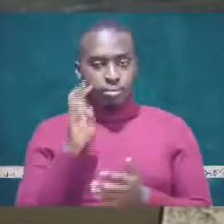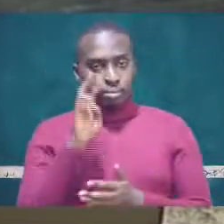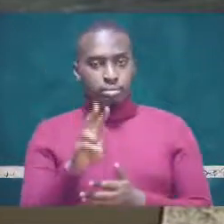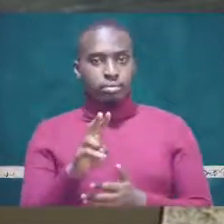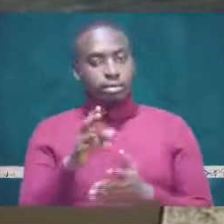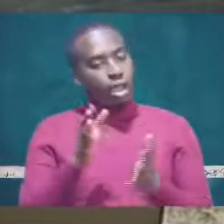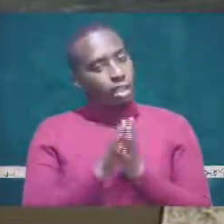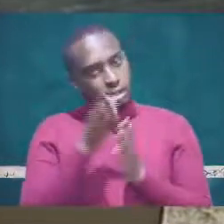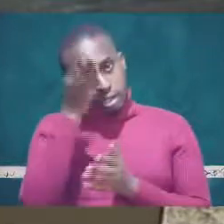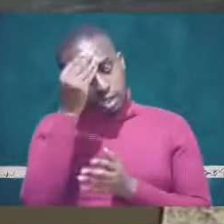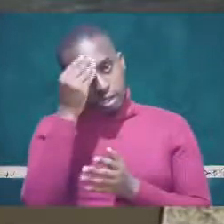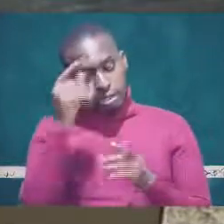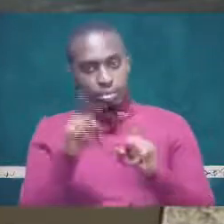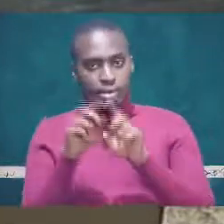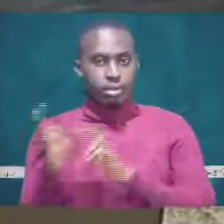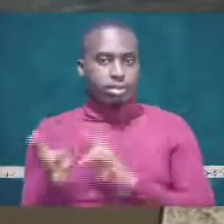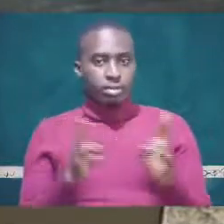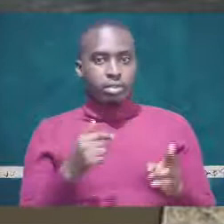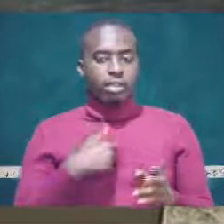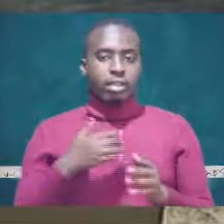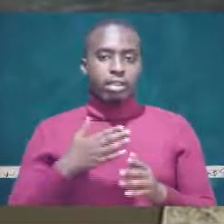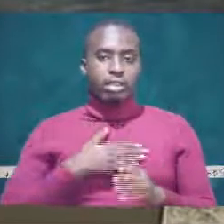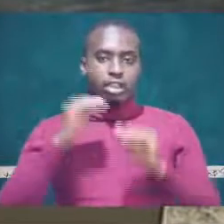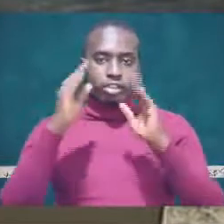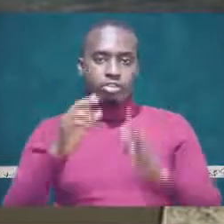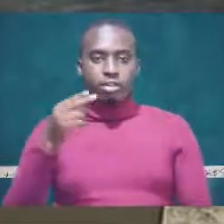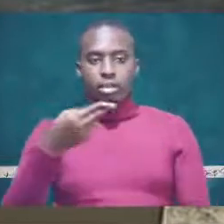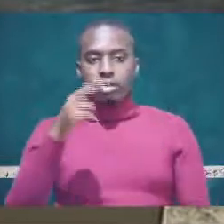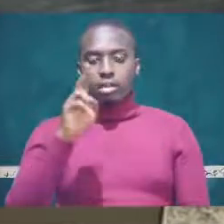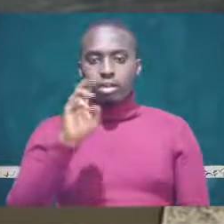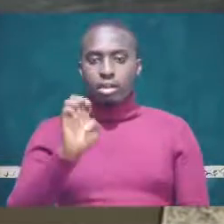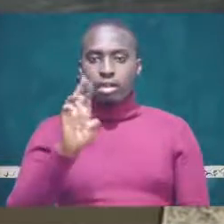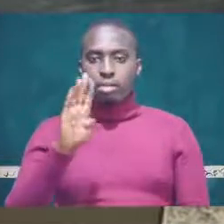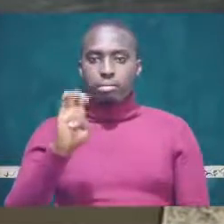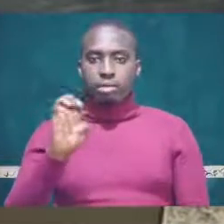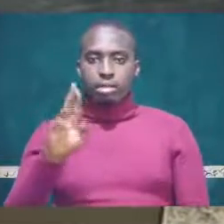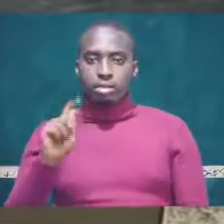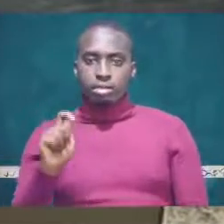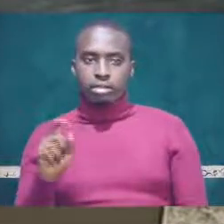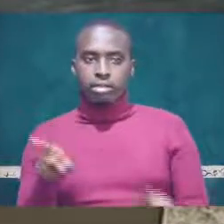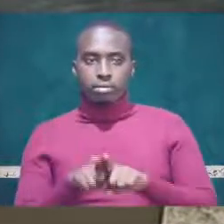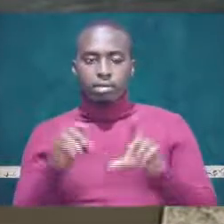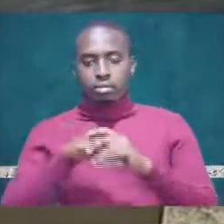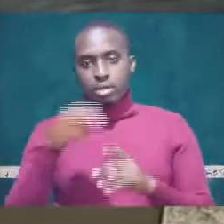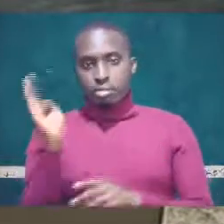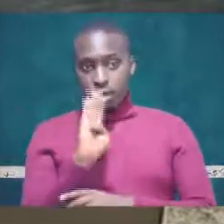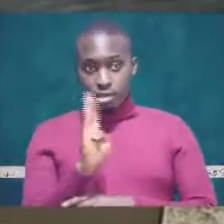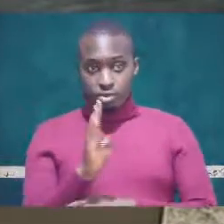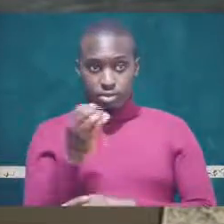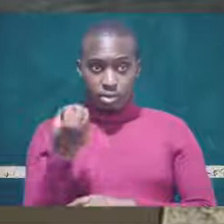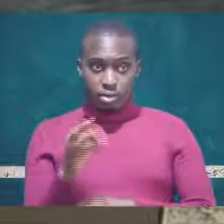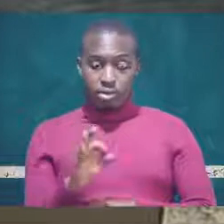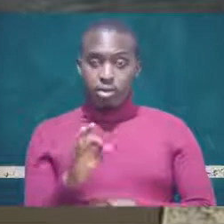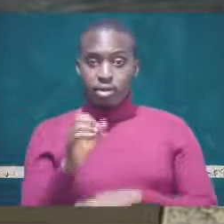learning. As usual, I'm your teacher Herbert, and I will be taking you through the biology of